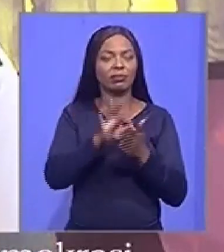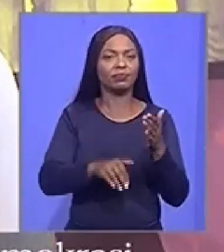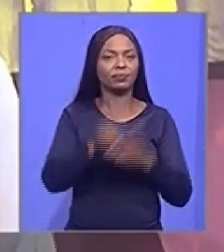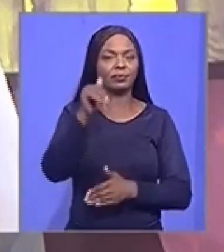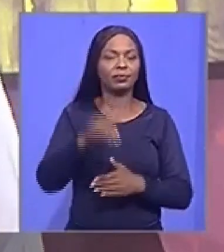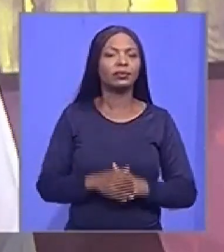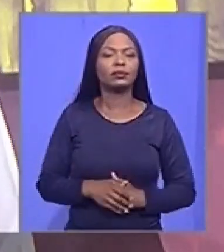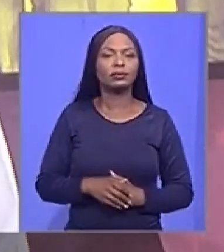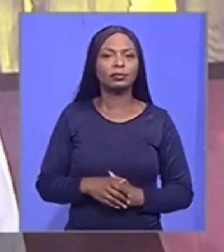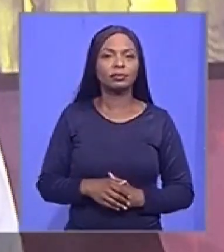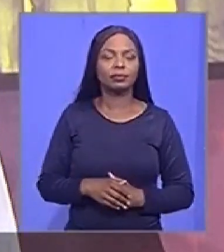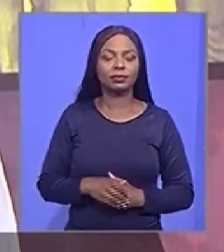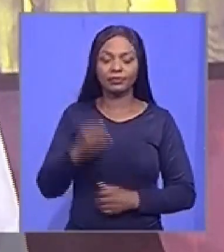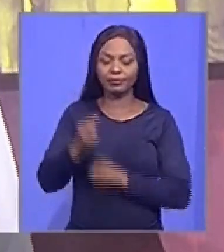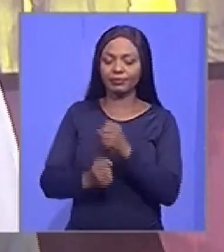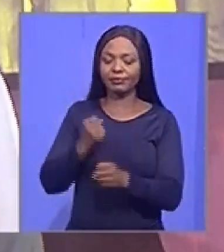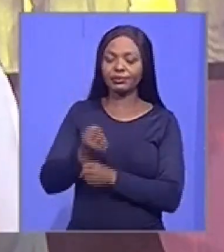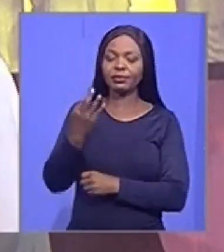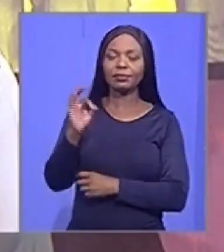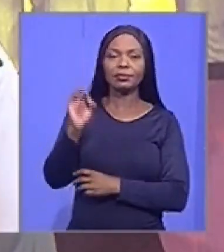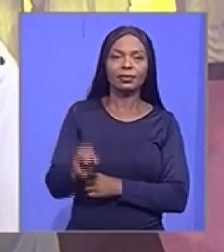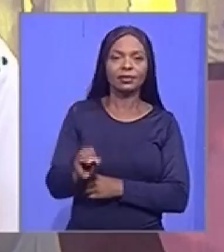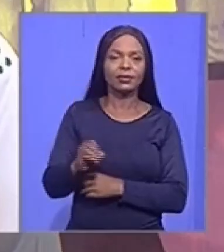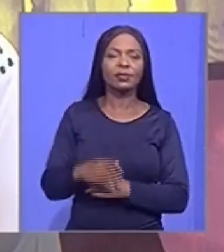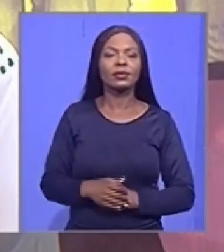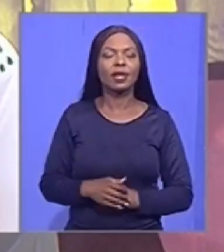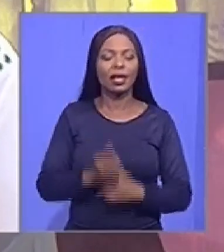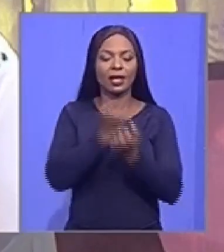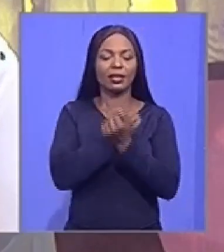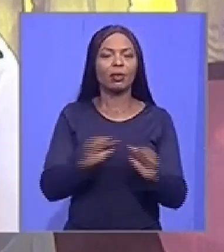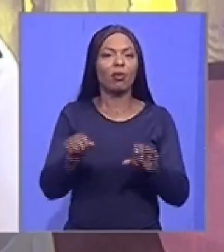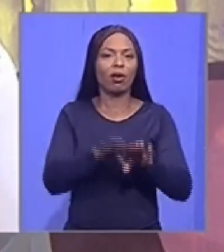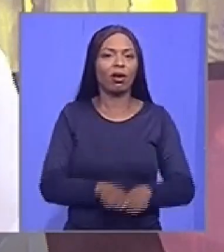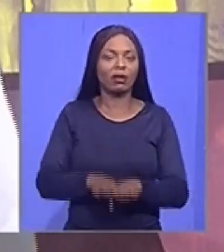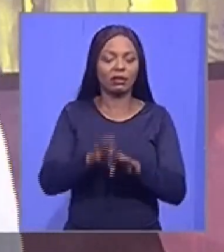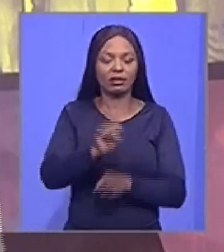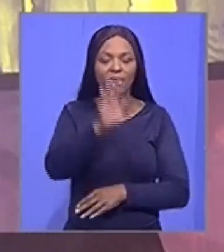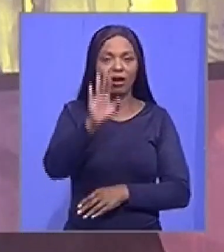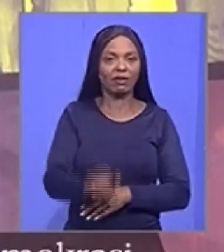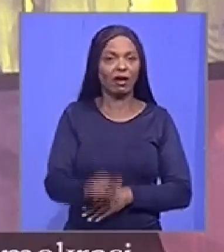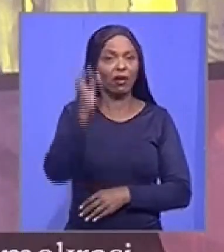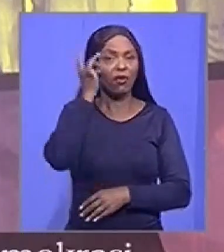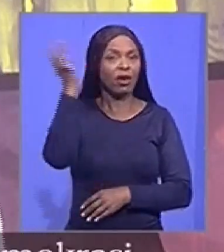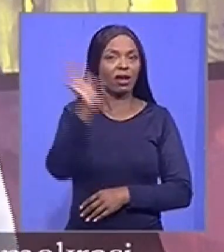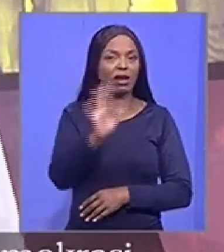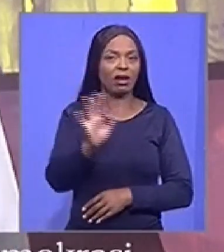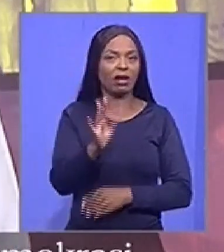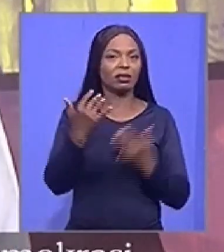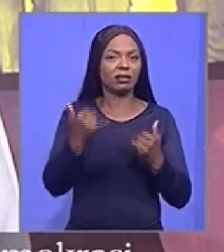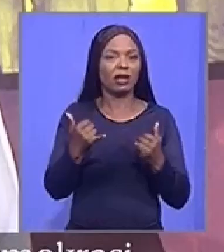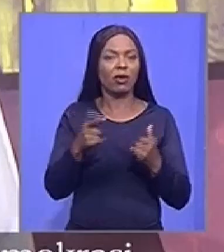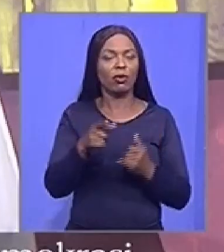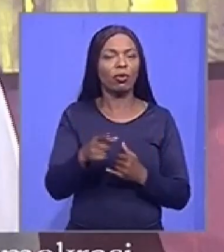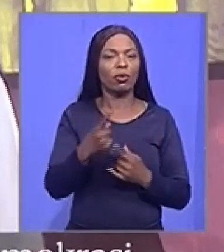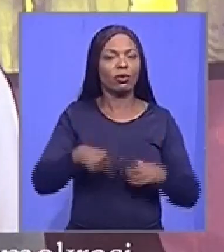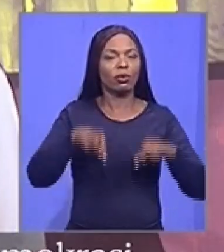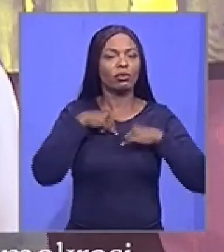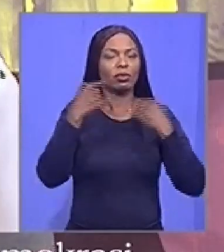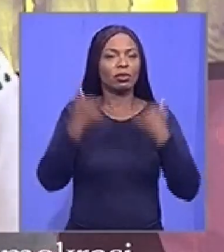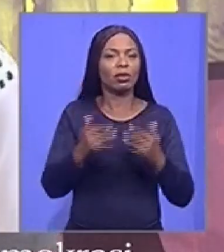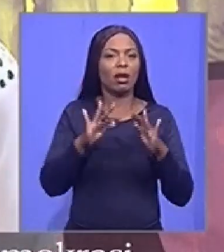of anniversary of the advent of this democracy in South Africa, let us not forget the sacrifices of our